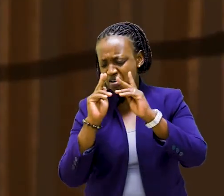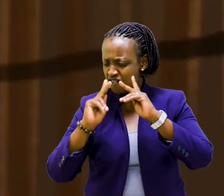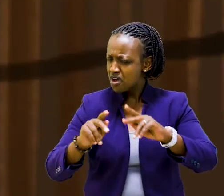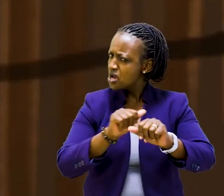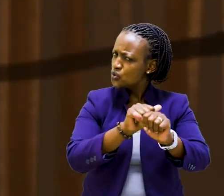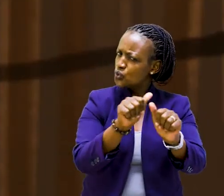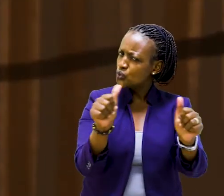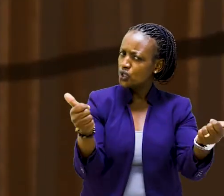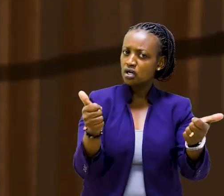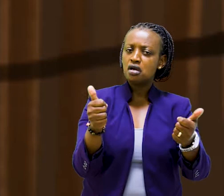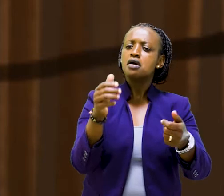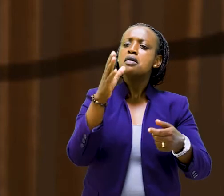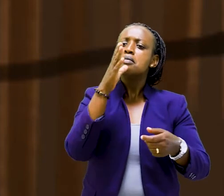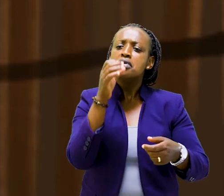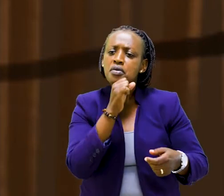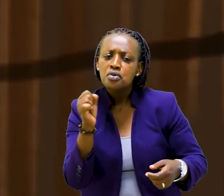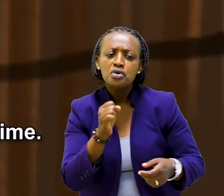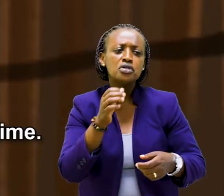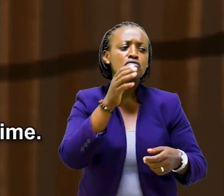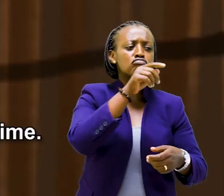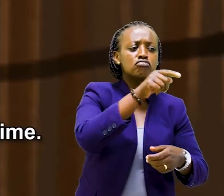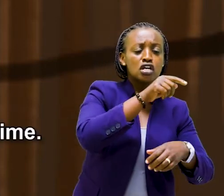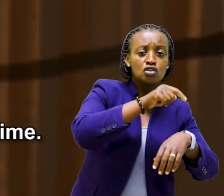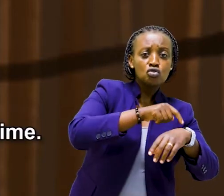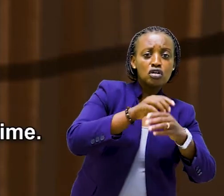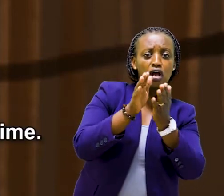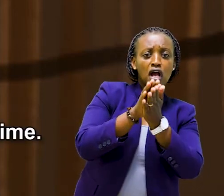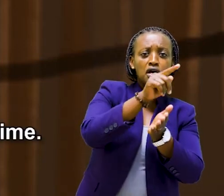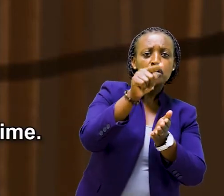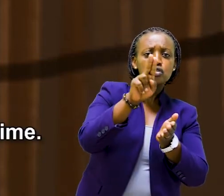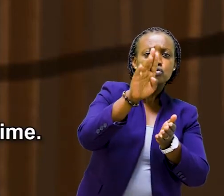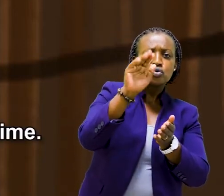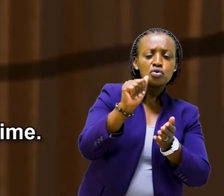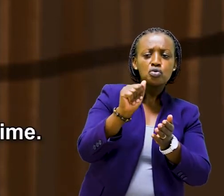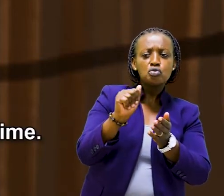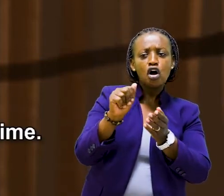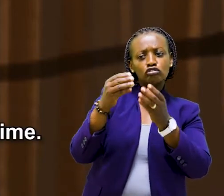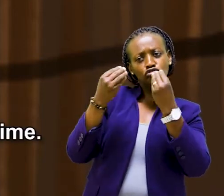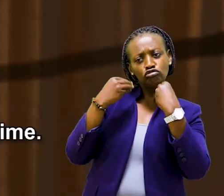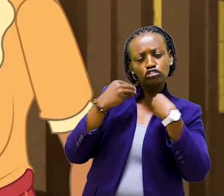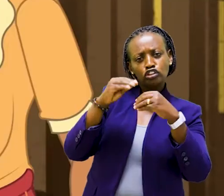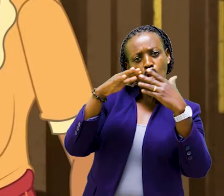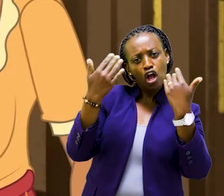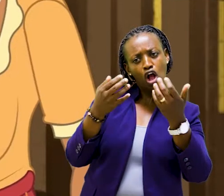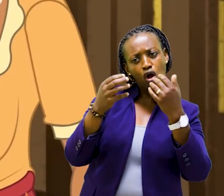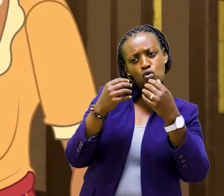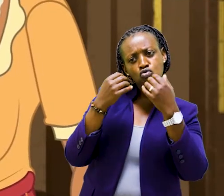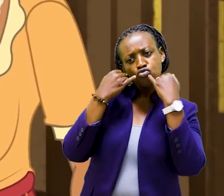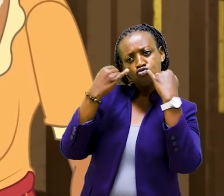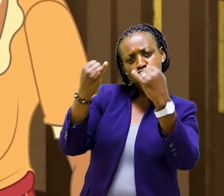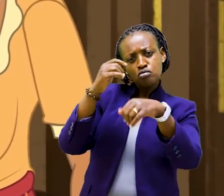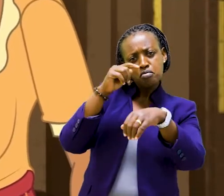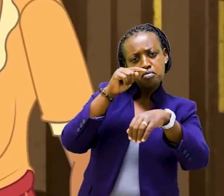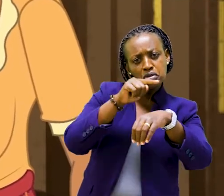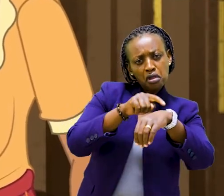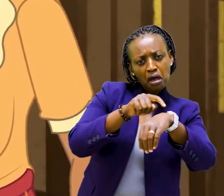very well. Grandmother, Miss Clock and Zuba taught me how to tell time.